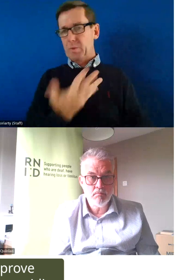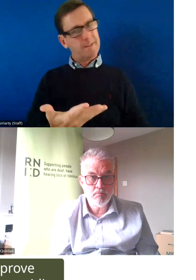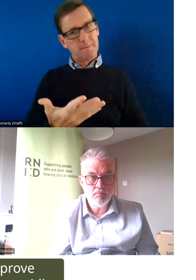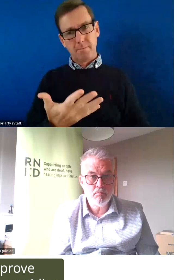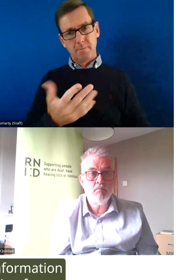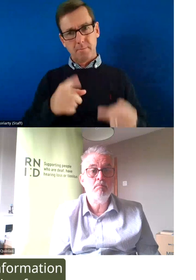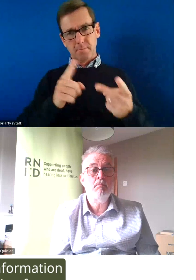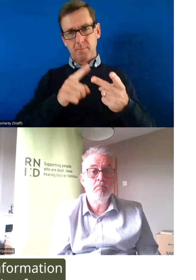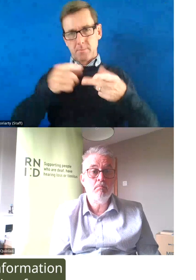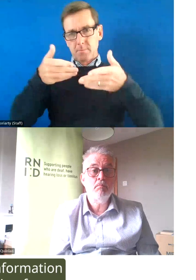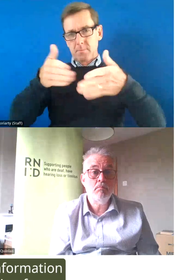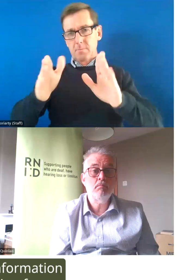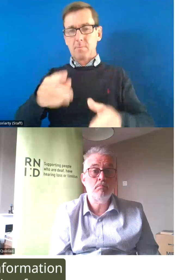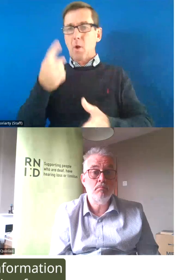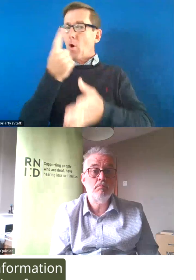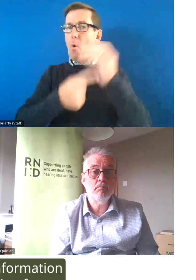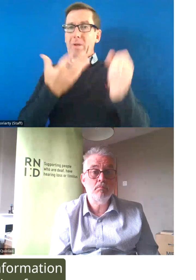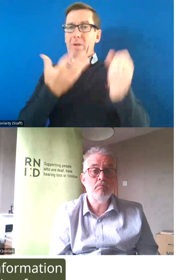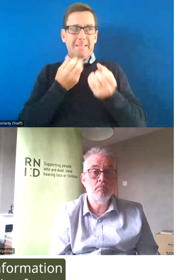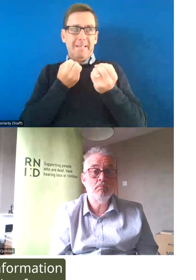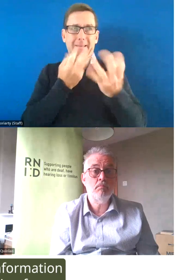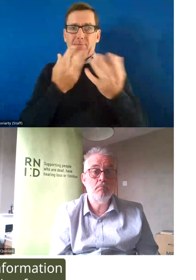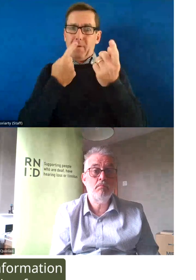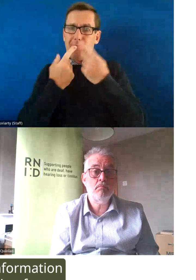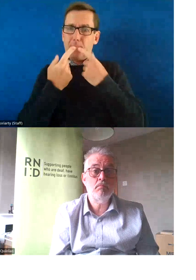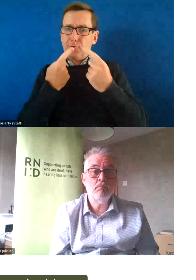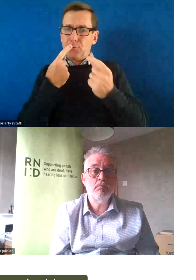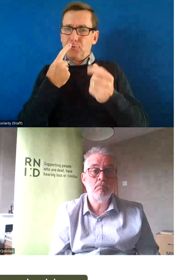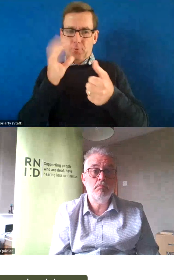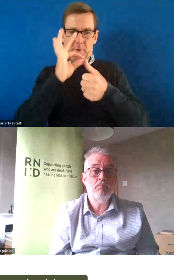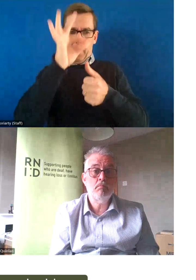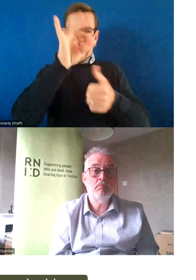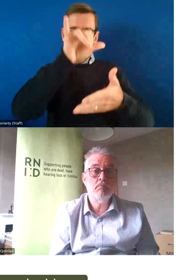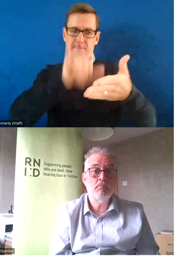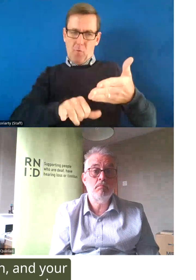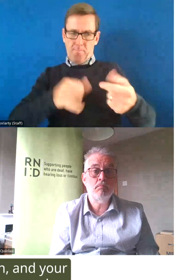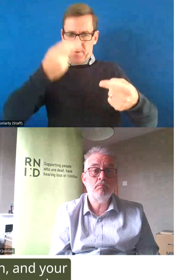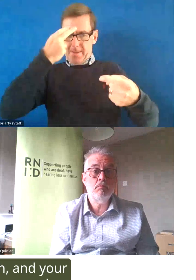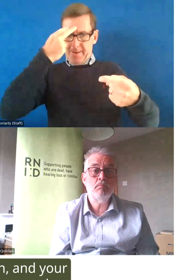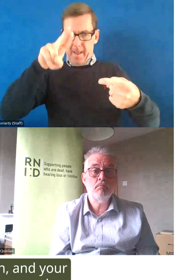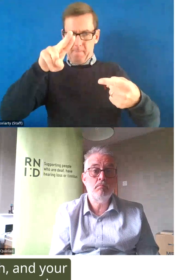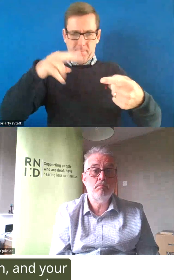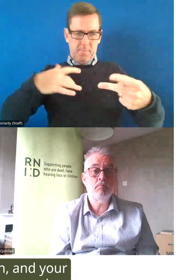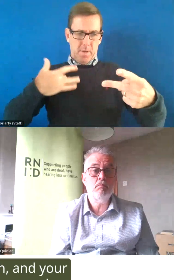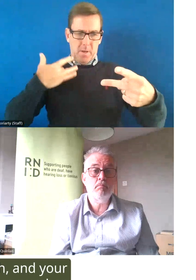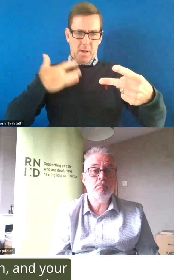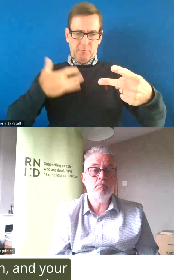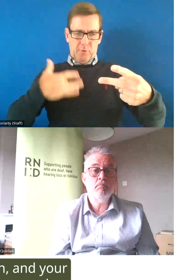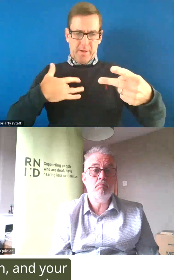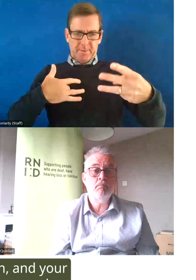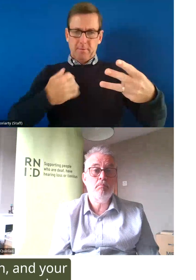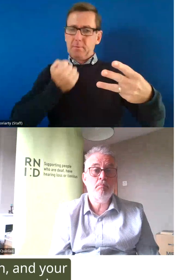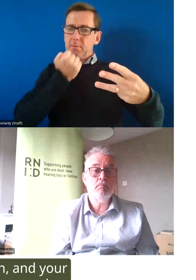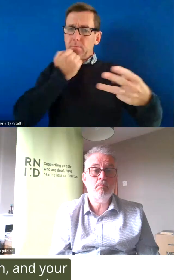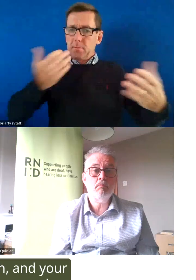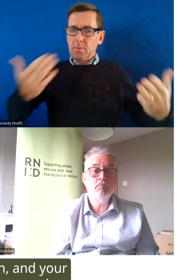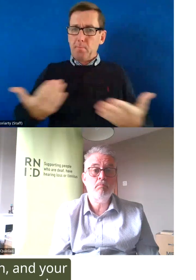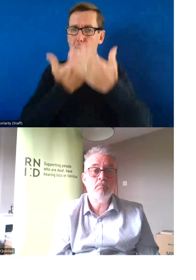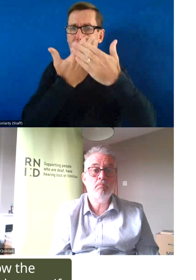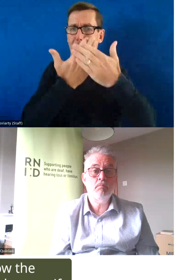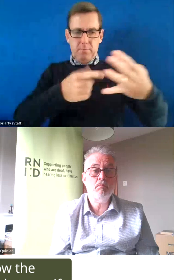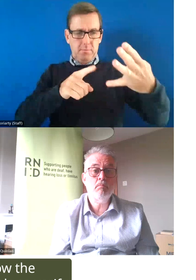by providing certain bits of information on the application form. So that's your name and address, your date of birth, and your national